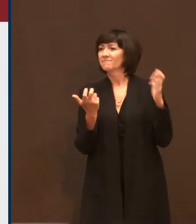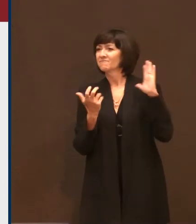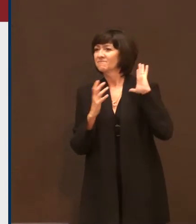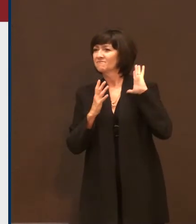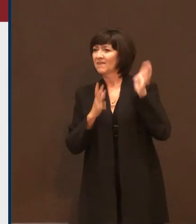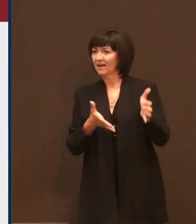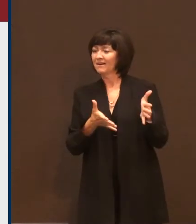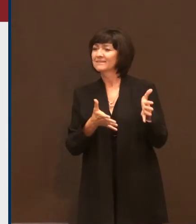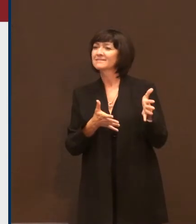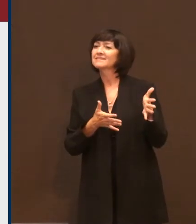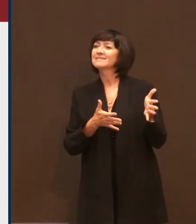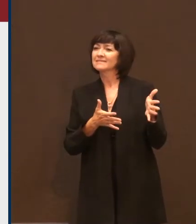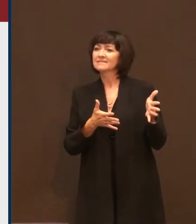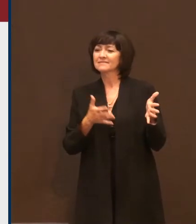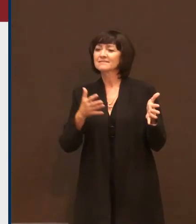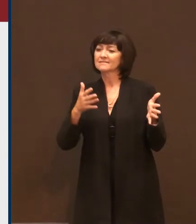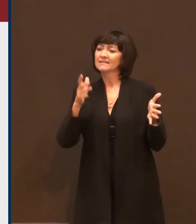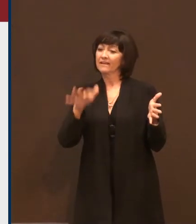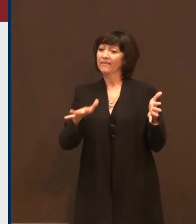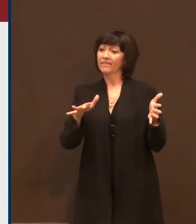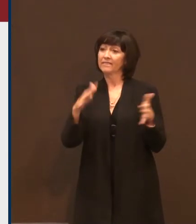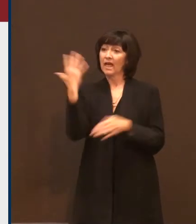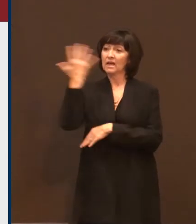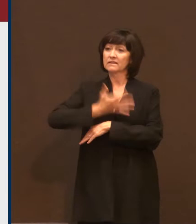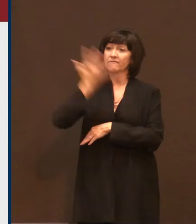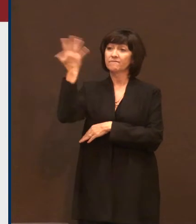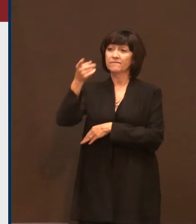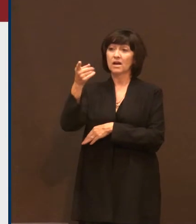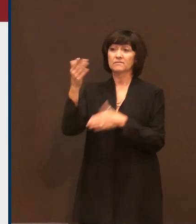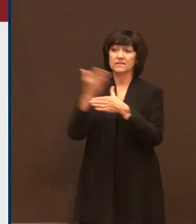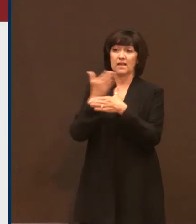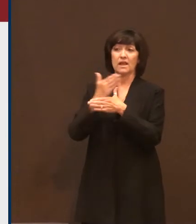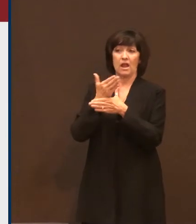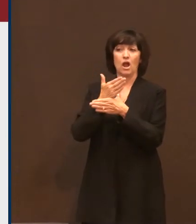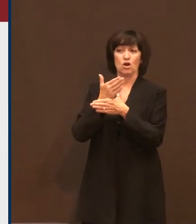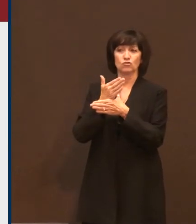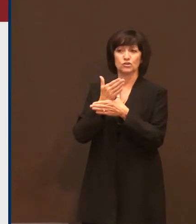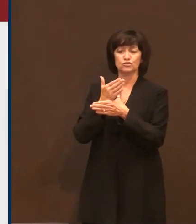So here's our 5-day moving average on new cases per day.